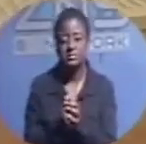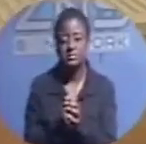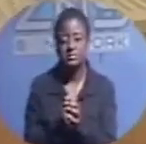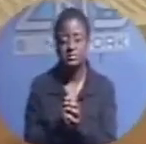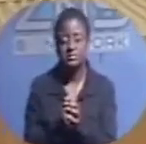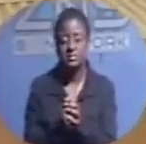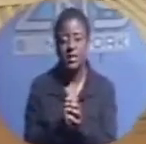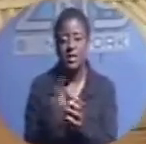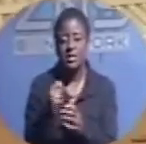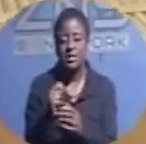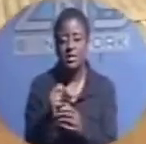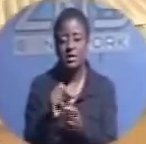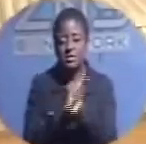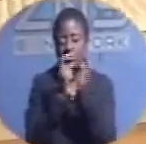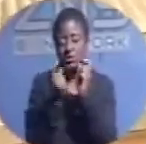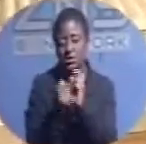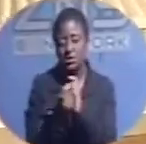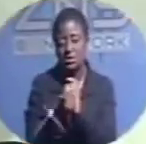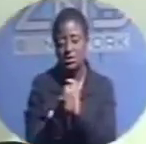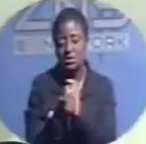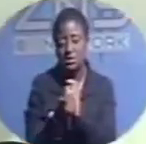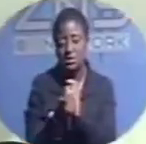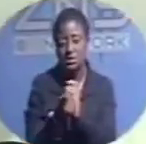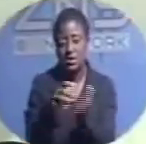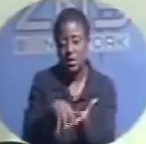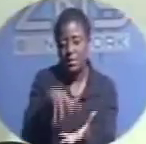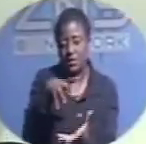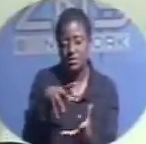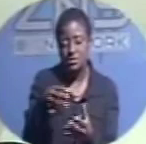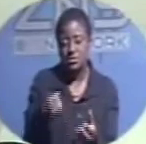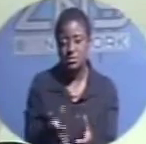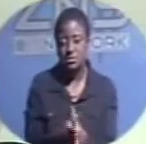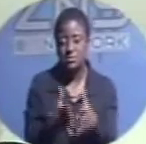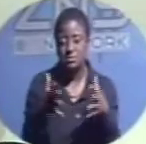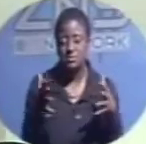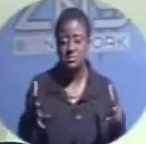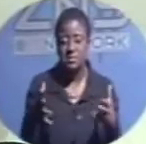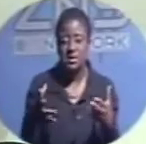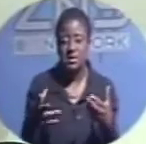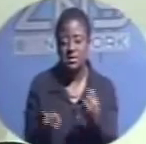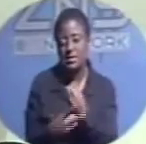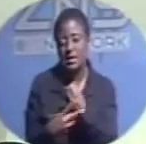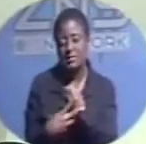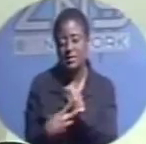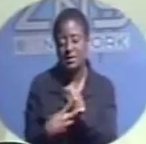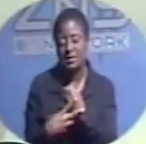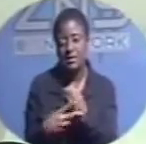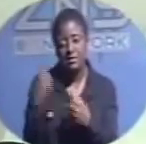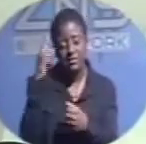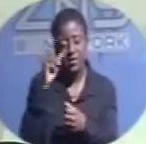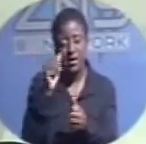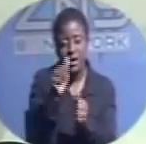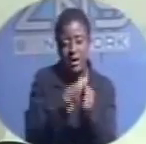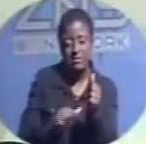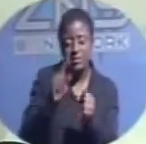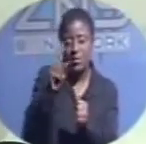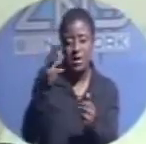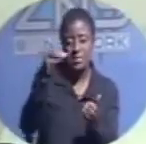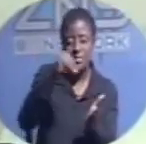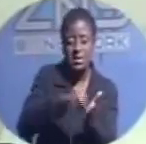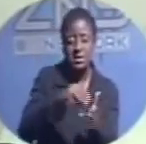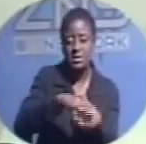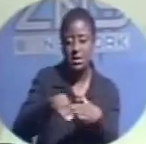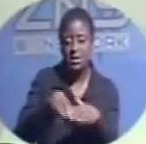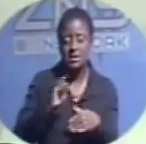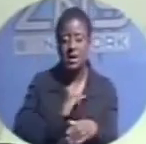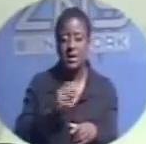the amendments amount to significant savings. So in every $1 million, I had to pay $50,000